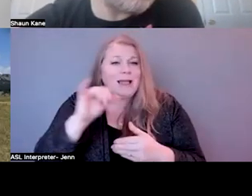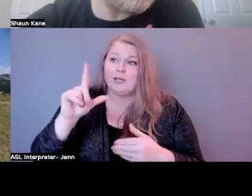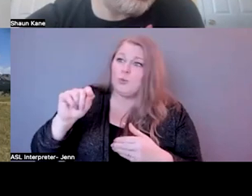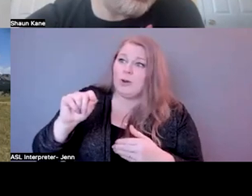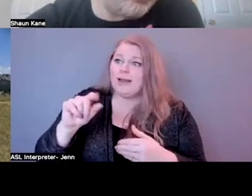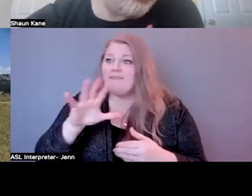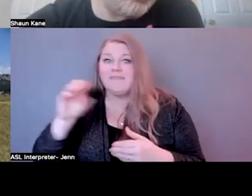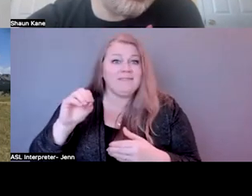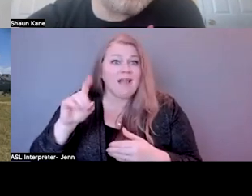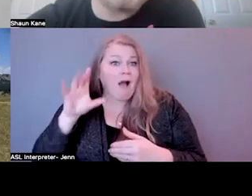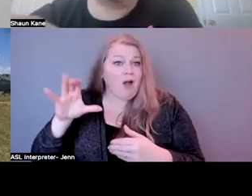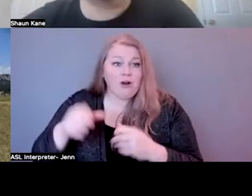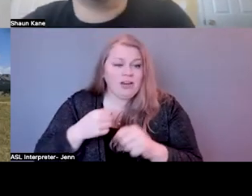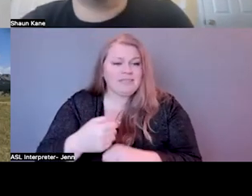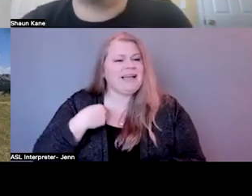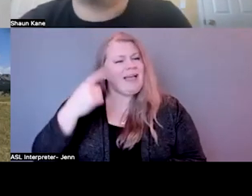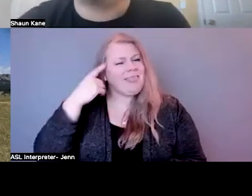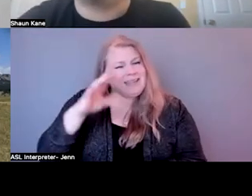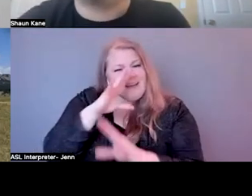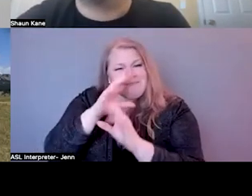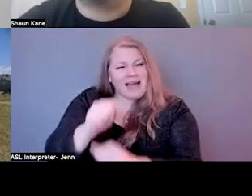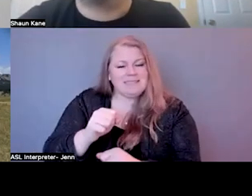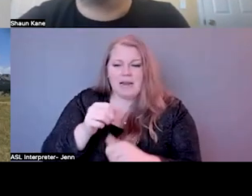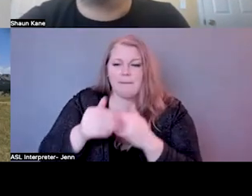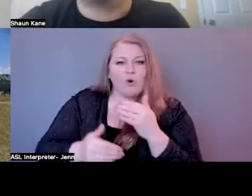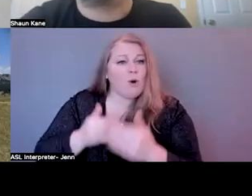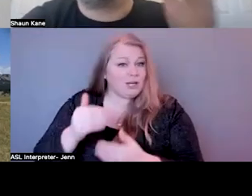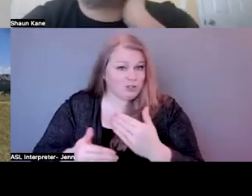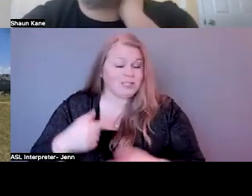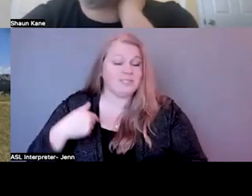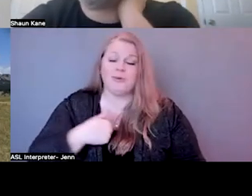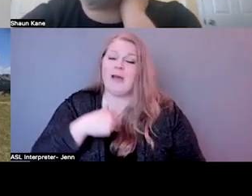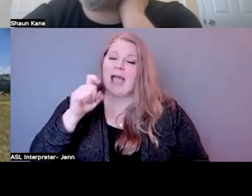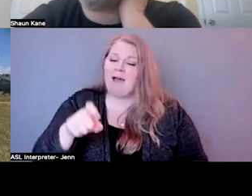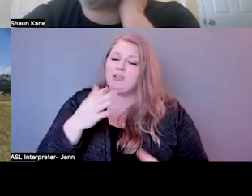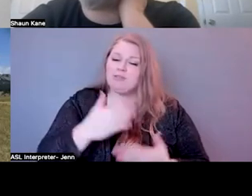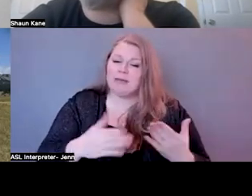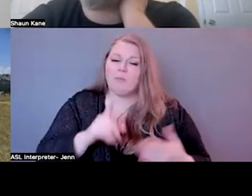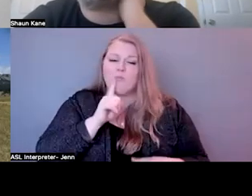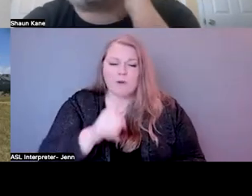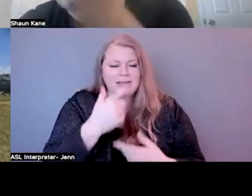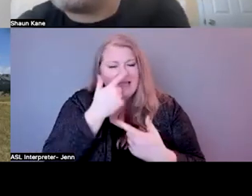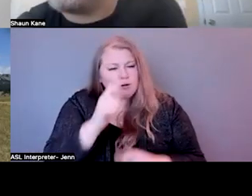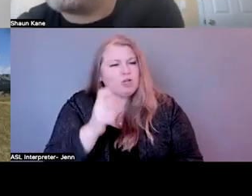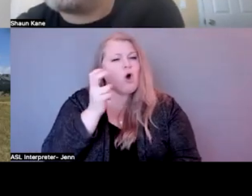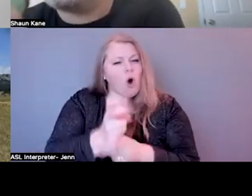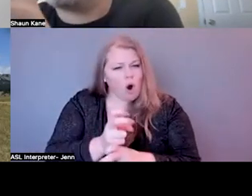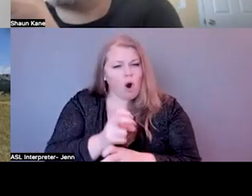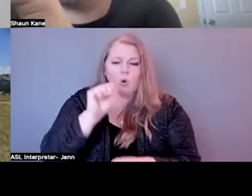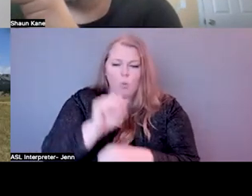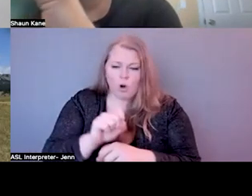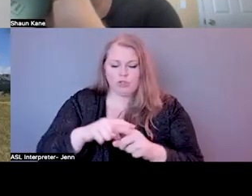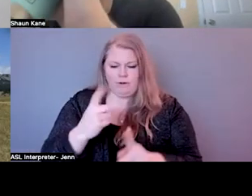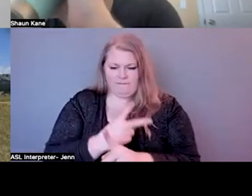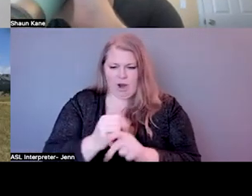years, I think there's this fascinating progression where we're going to have to do some really interesting hard work to figure out how these things